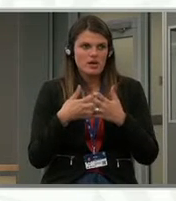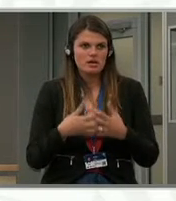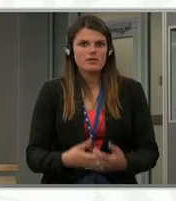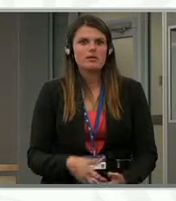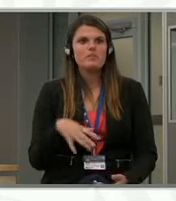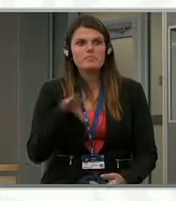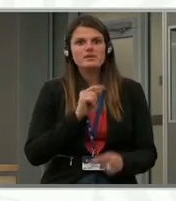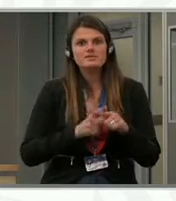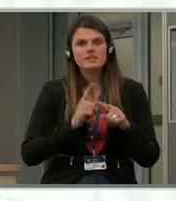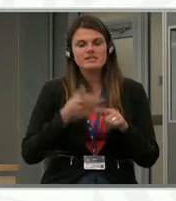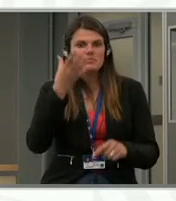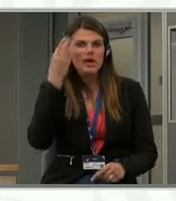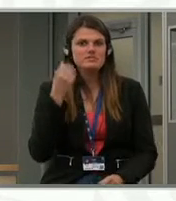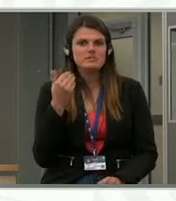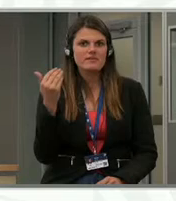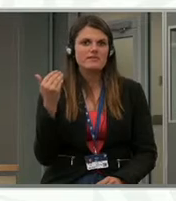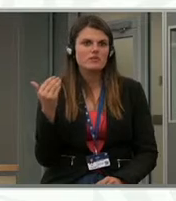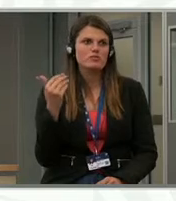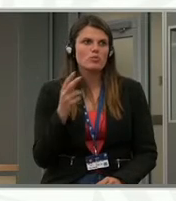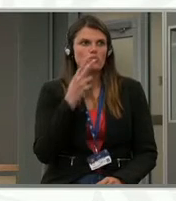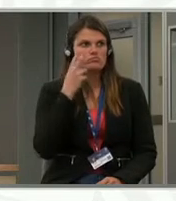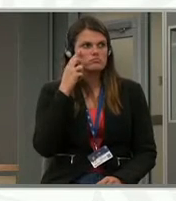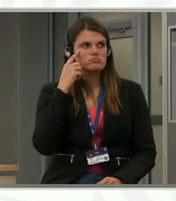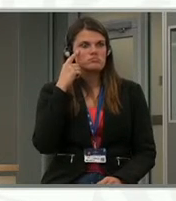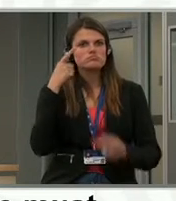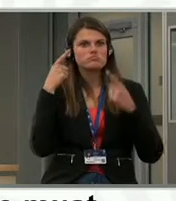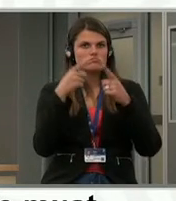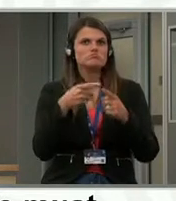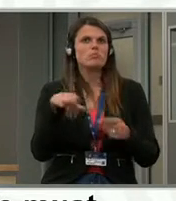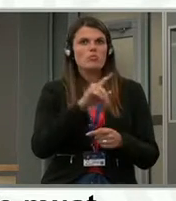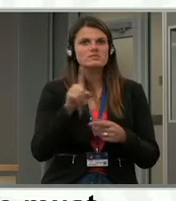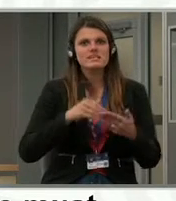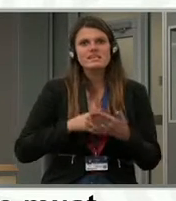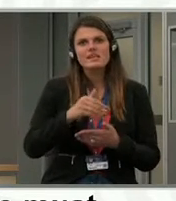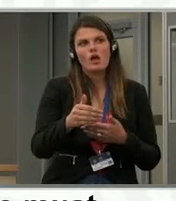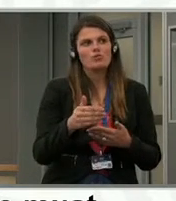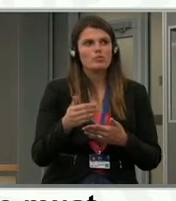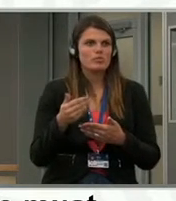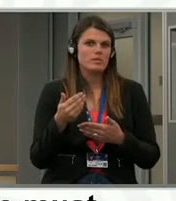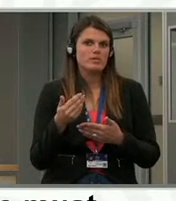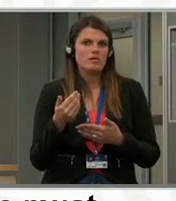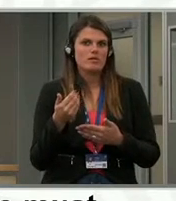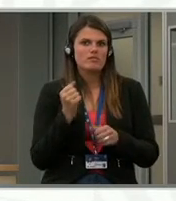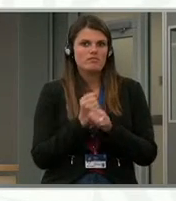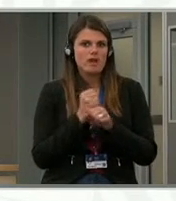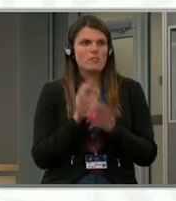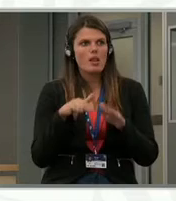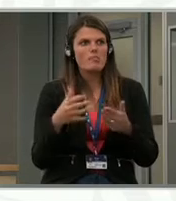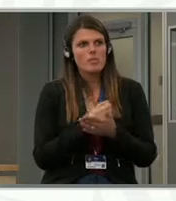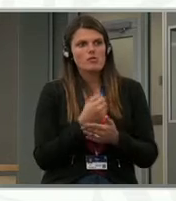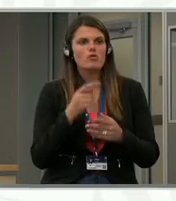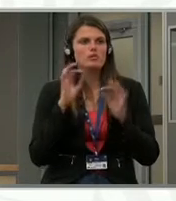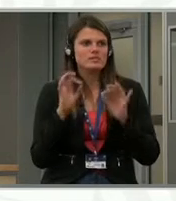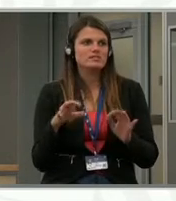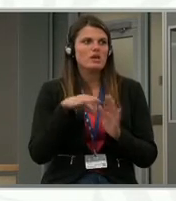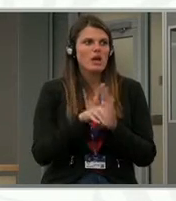forget this aspiration. We must continue working for a real inclusive European Union. Thank you.